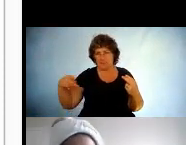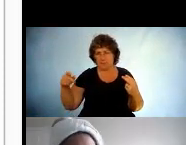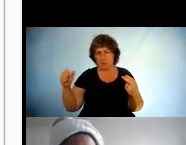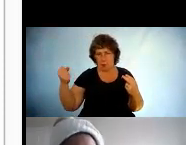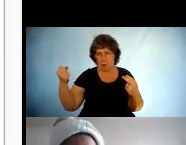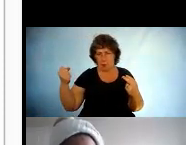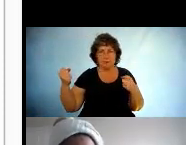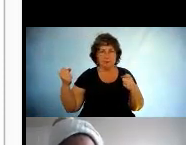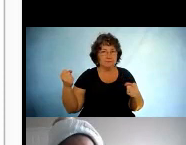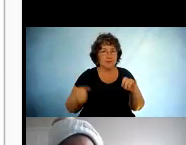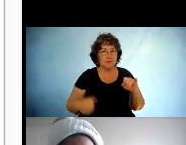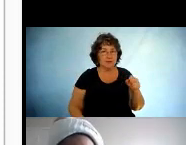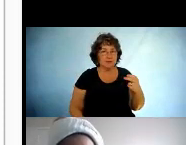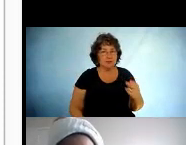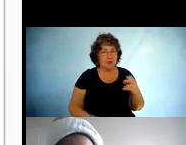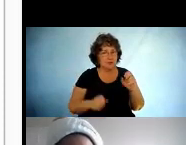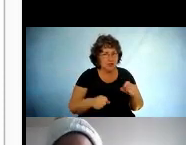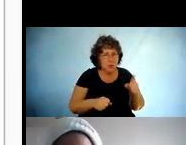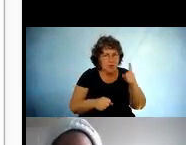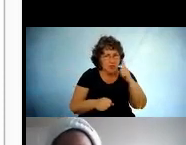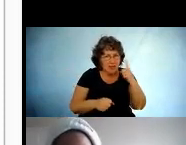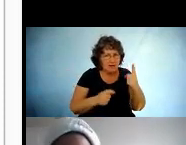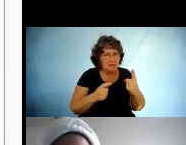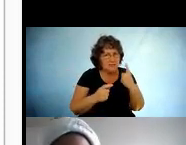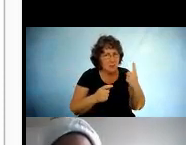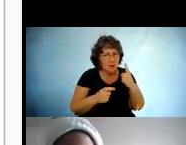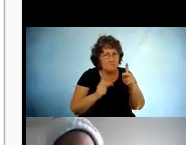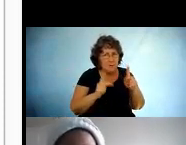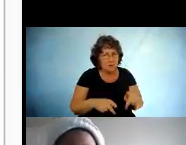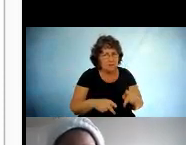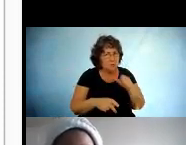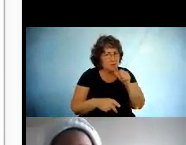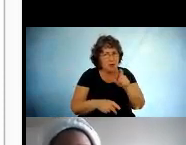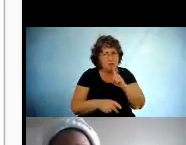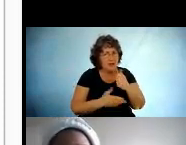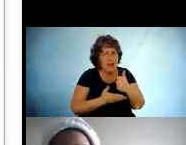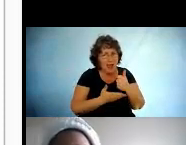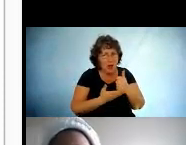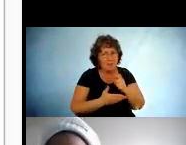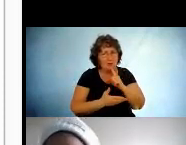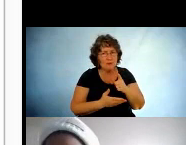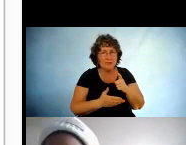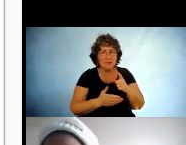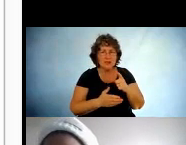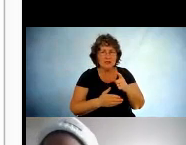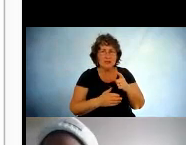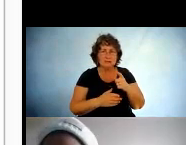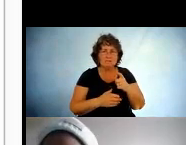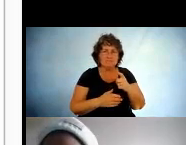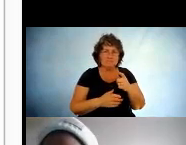of, wasn't that helpful and kind of discouraged you, and how did that hurt your confidence?